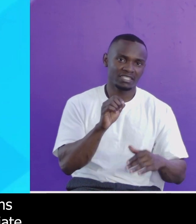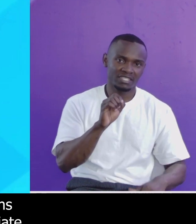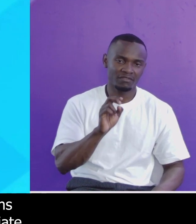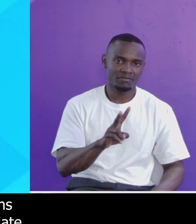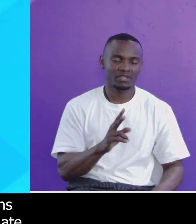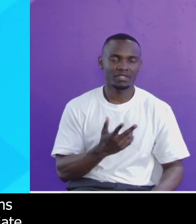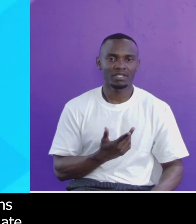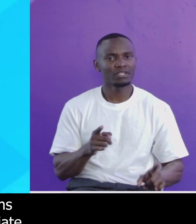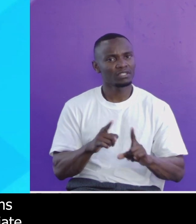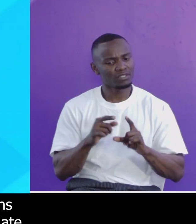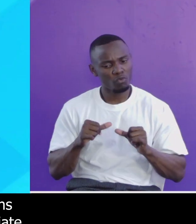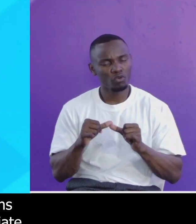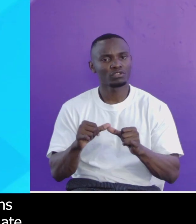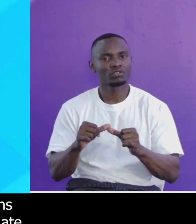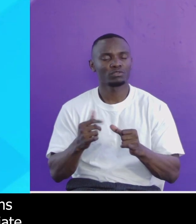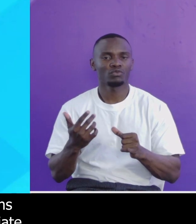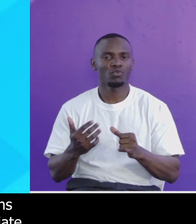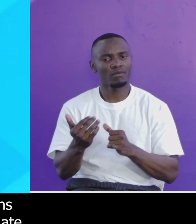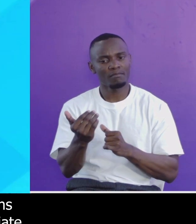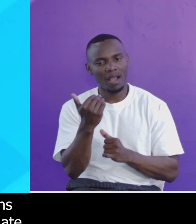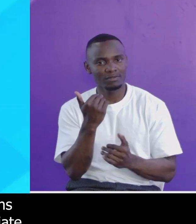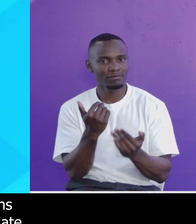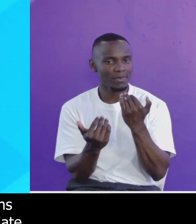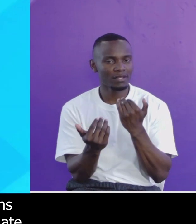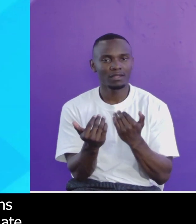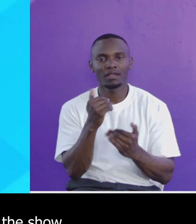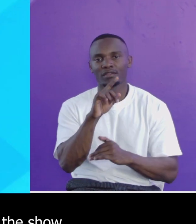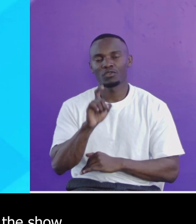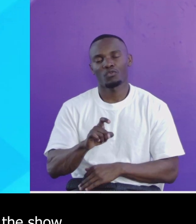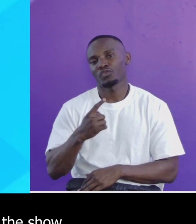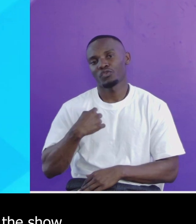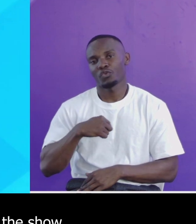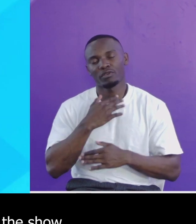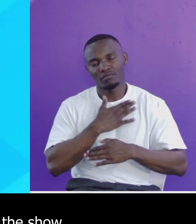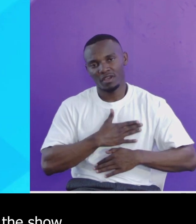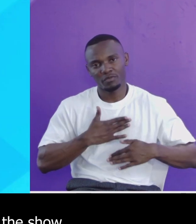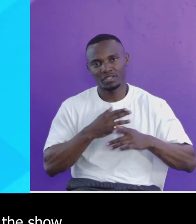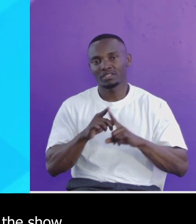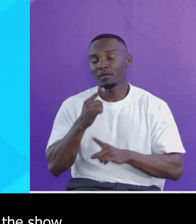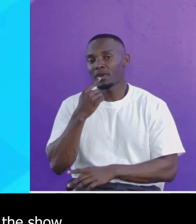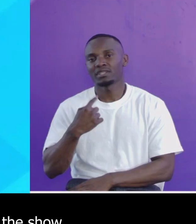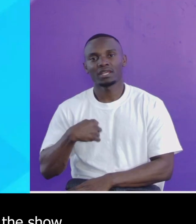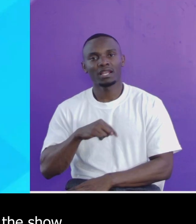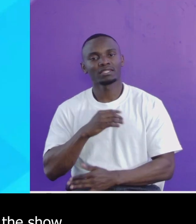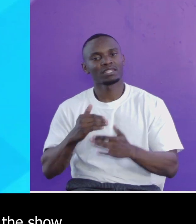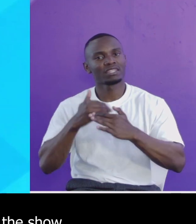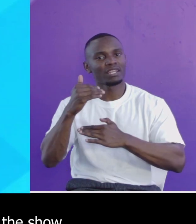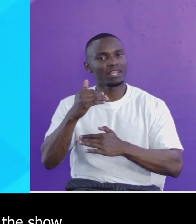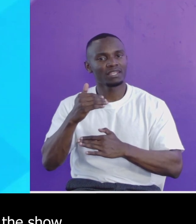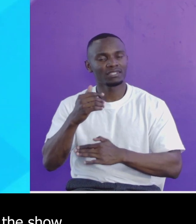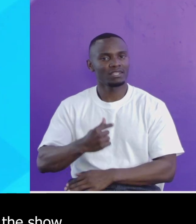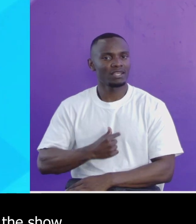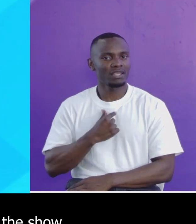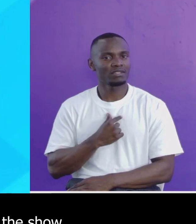Continue asking us those questions that you usually ask. We appreciate, and tell us who is the next guest that you would